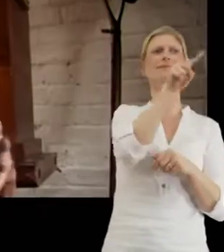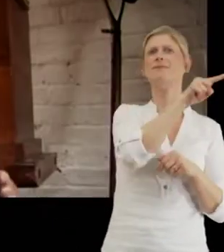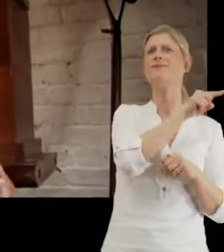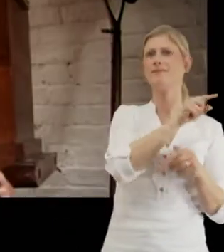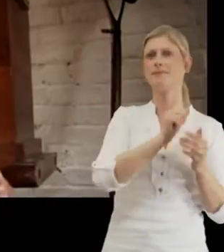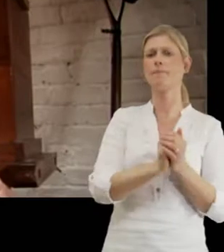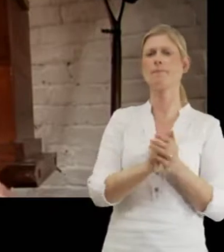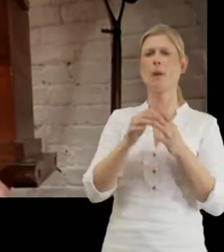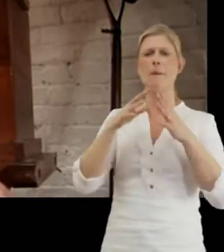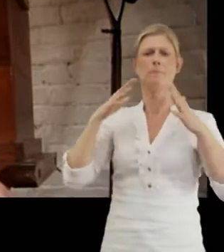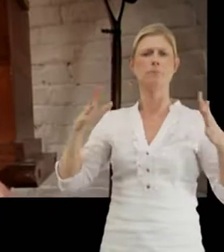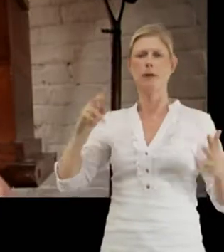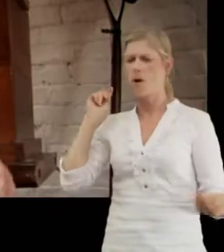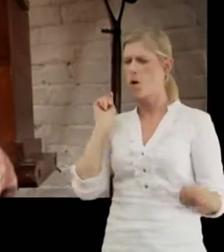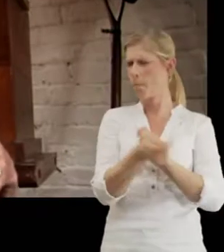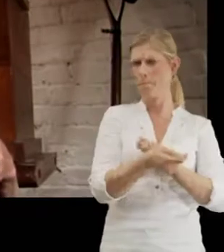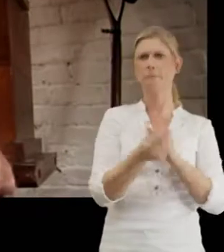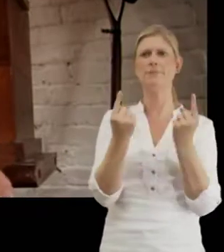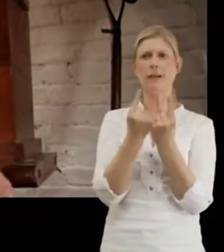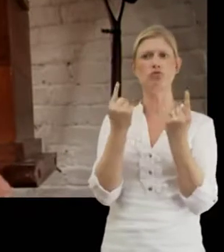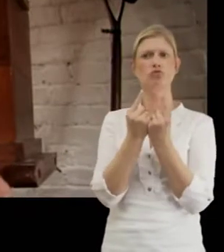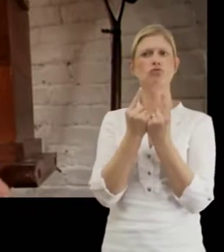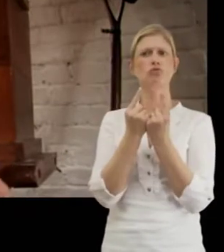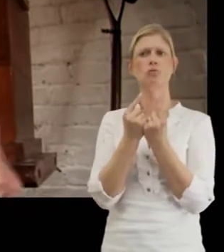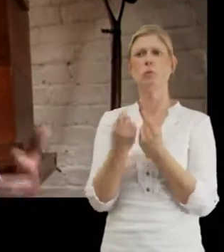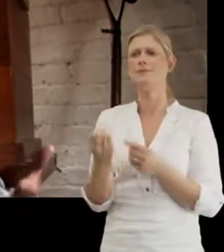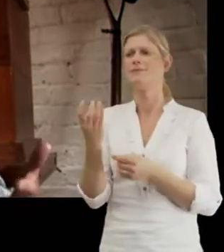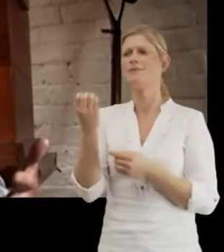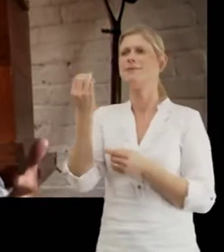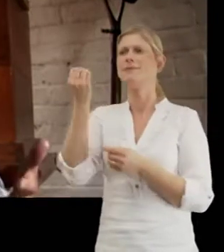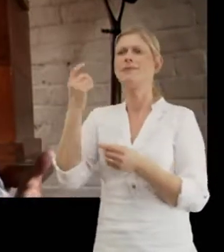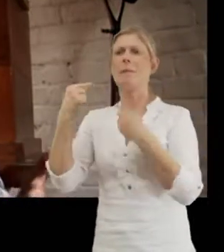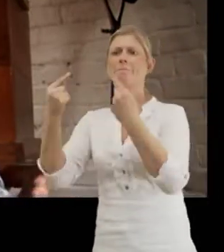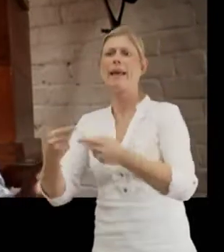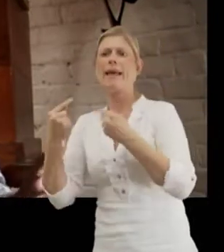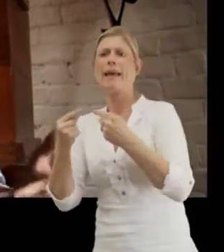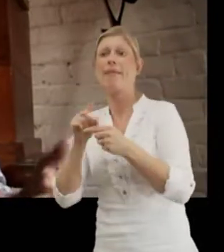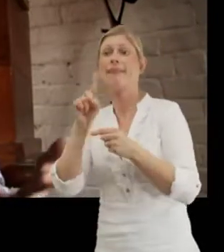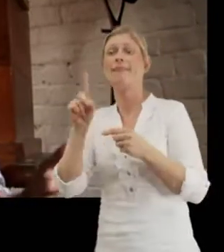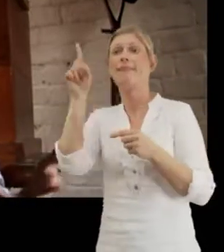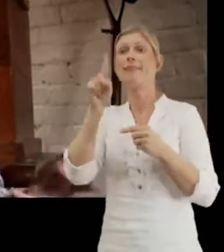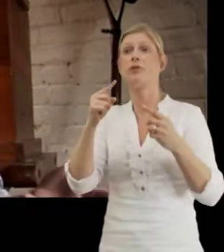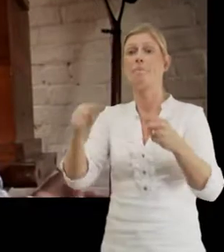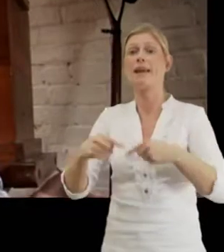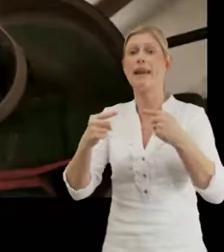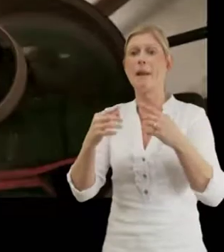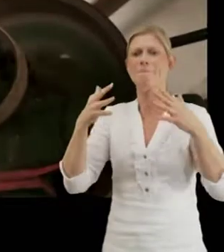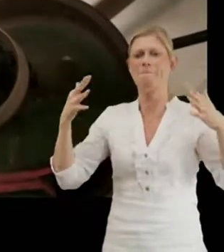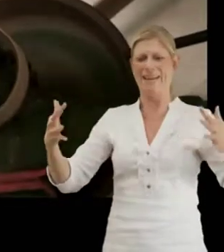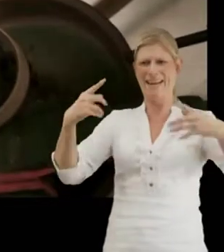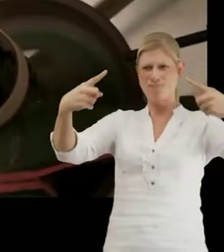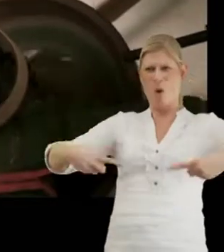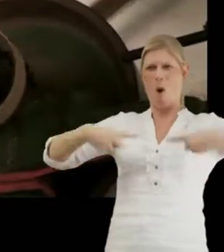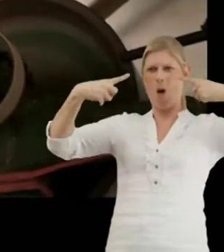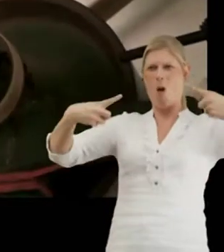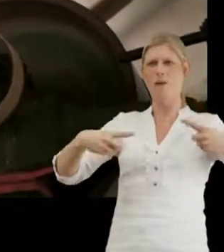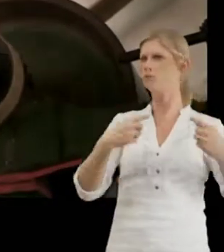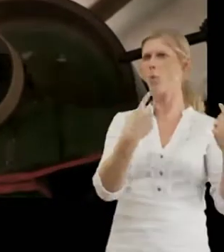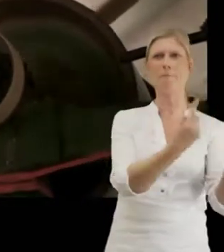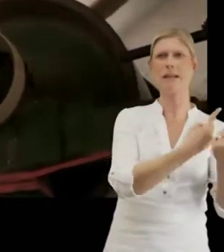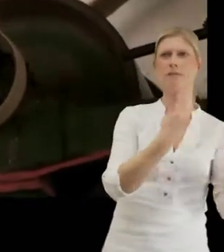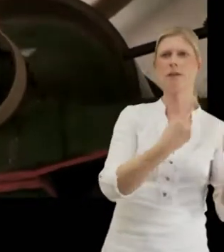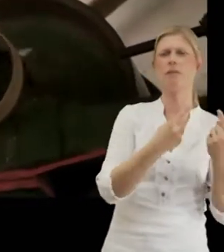big change in technology, with steam milling and later electric milling and big rollers instead of millstones, you could make flour